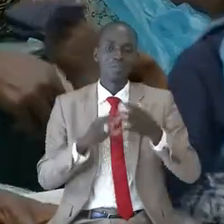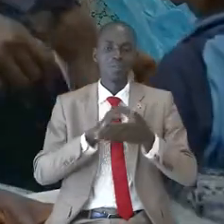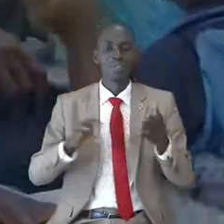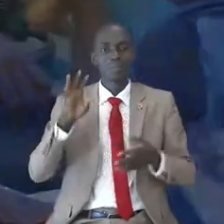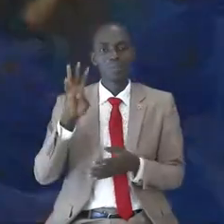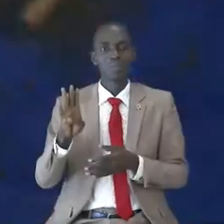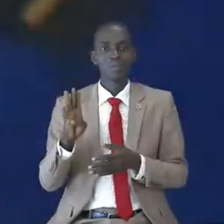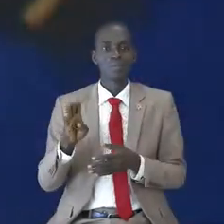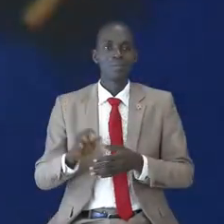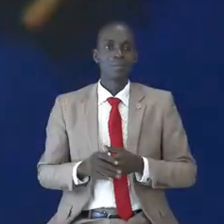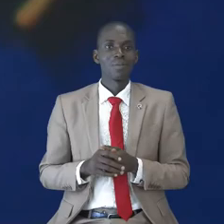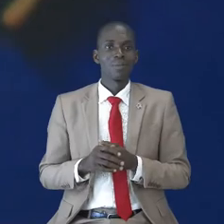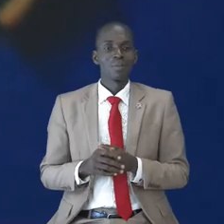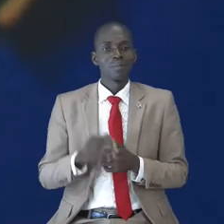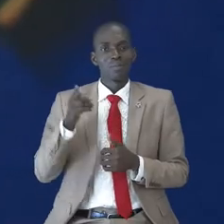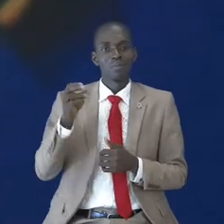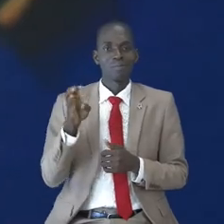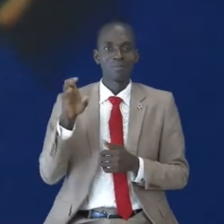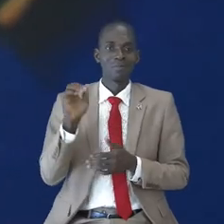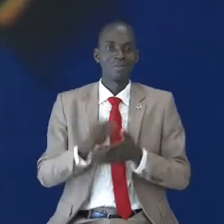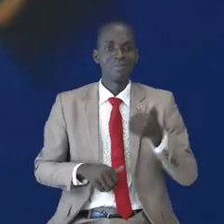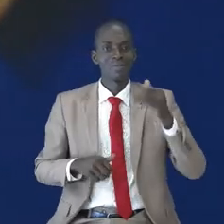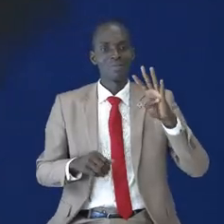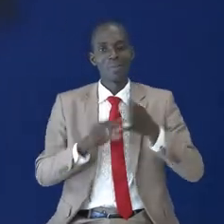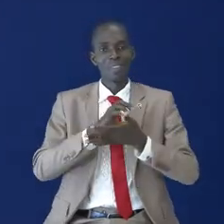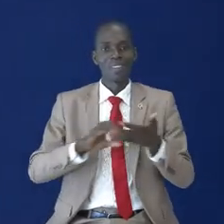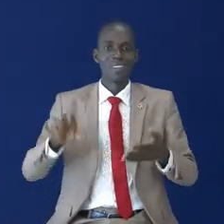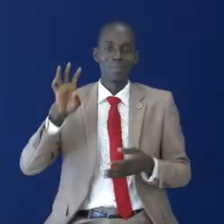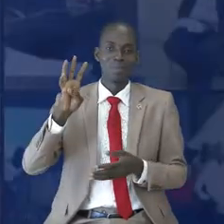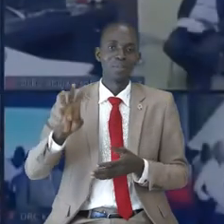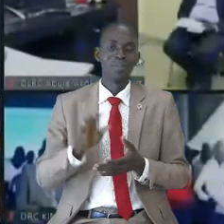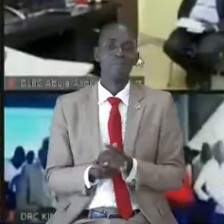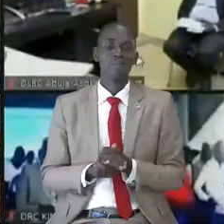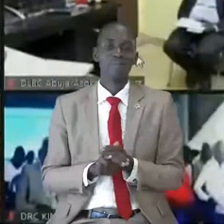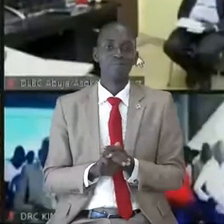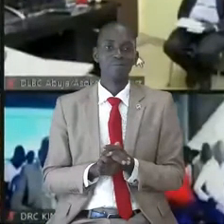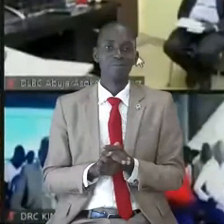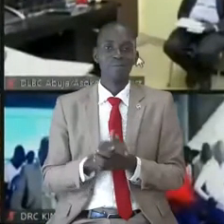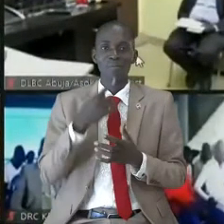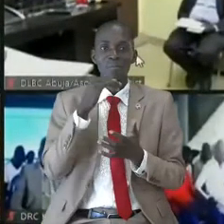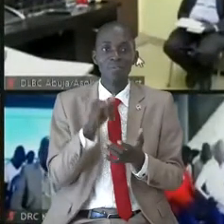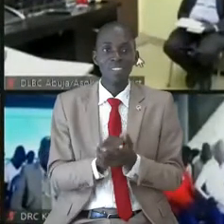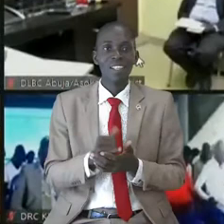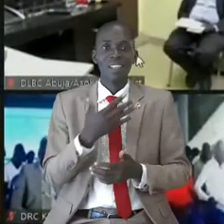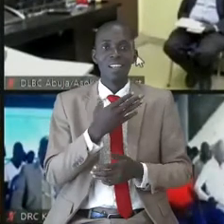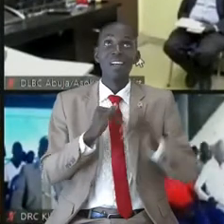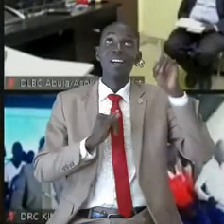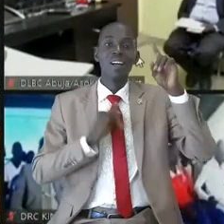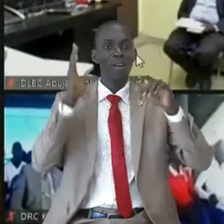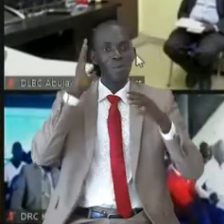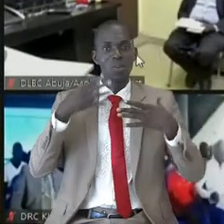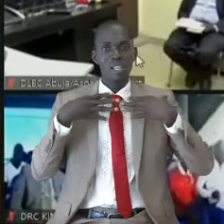Hosea chapter 14, reading from verse 4. It says, "I will heal